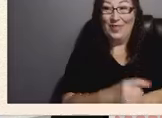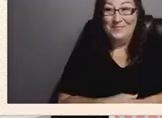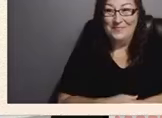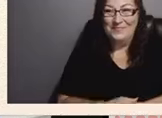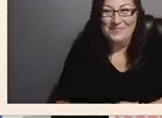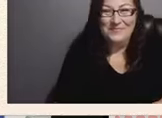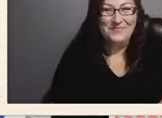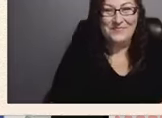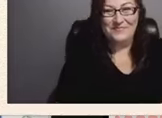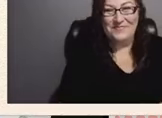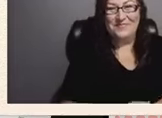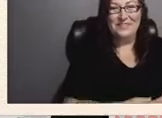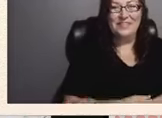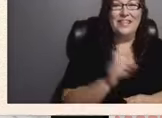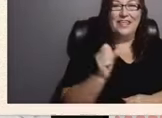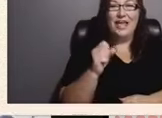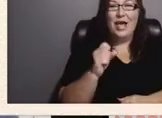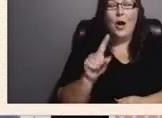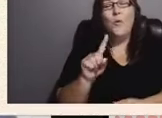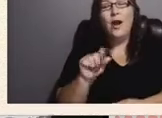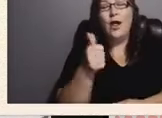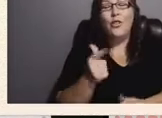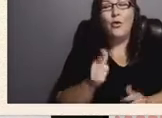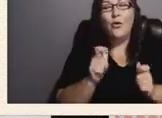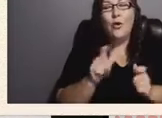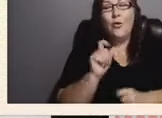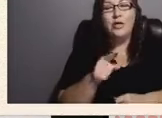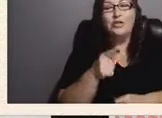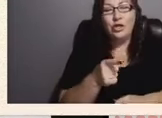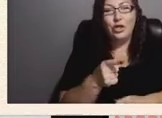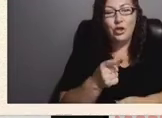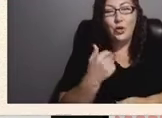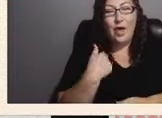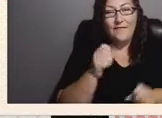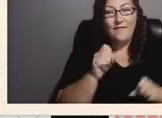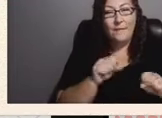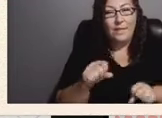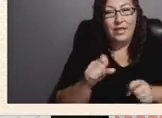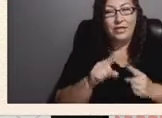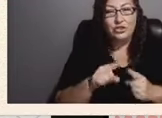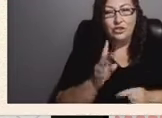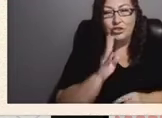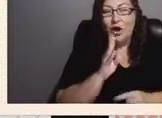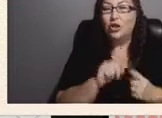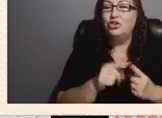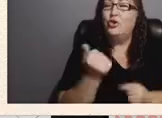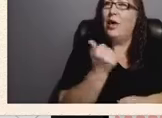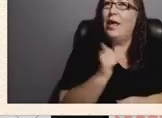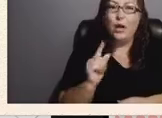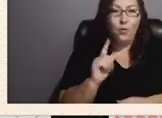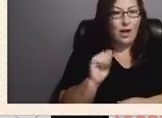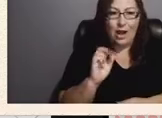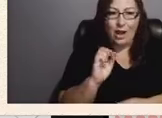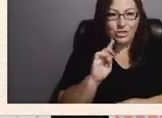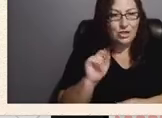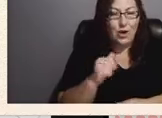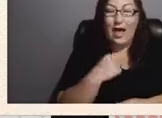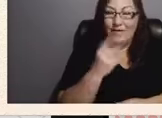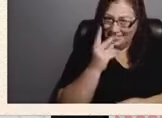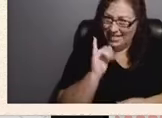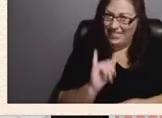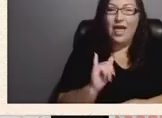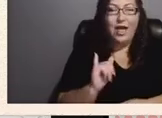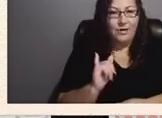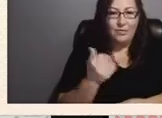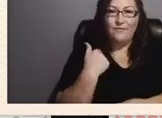Yes. And one other quick question. You have the ability to just talk to anyone, Arizona. I've seen that firsthand. You will be